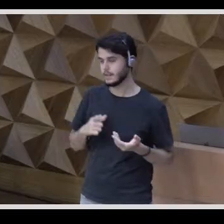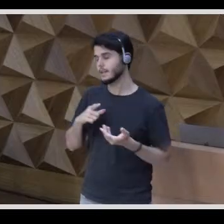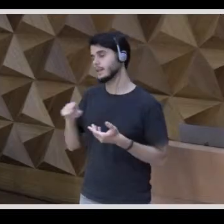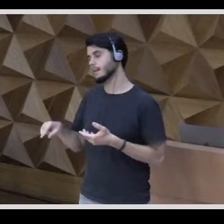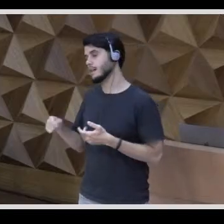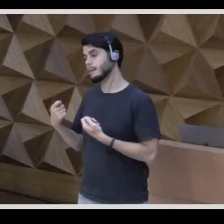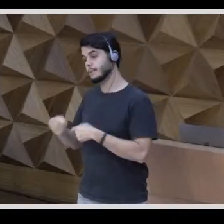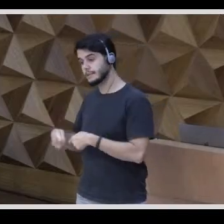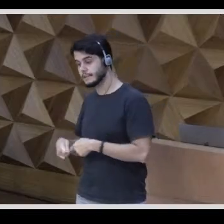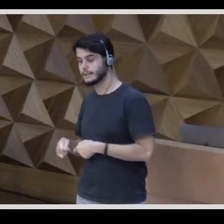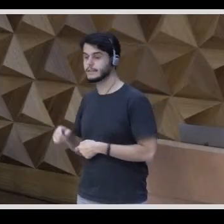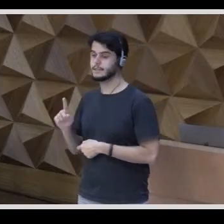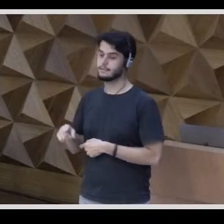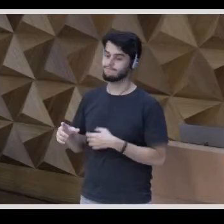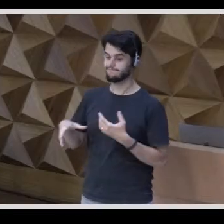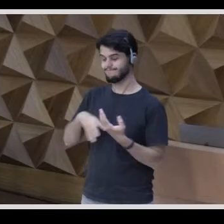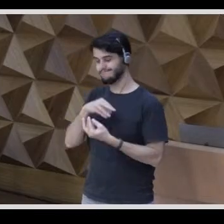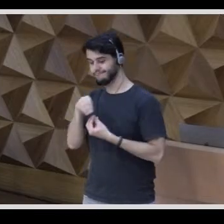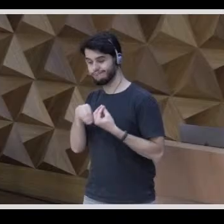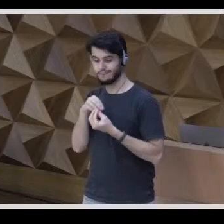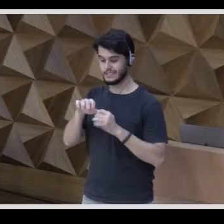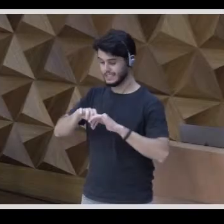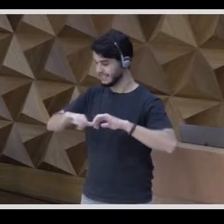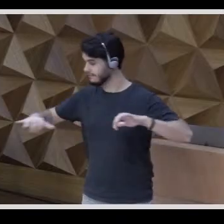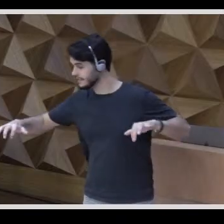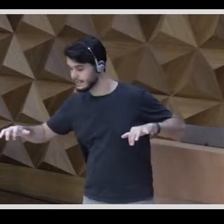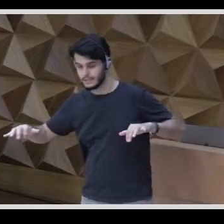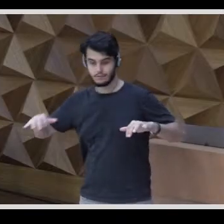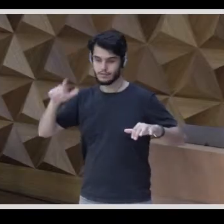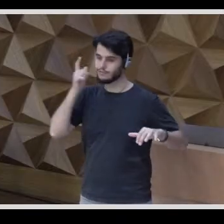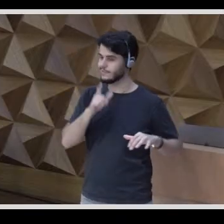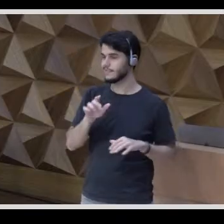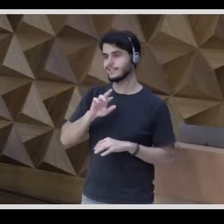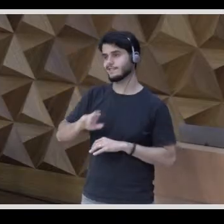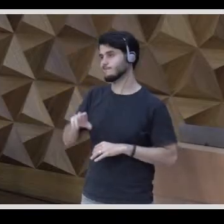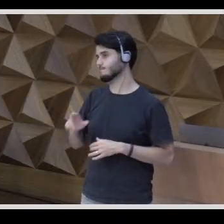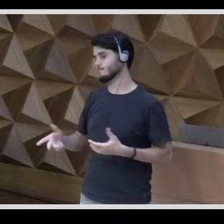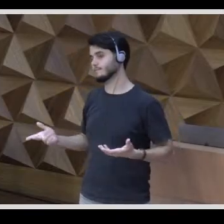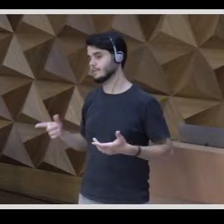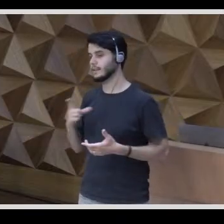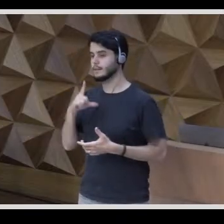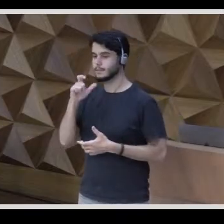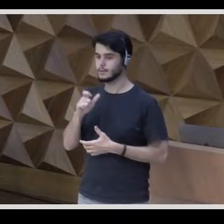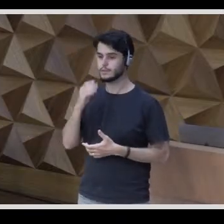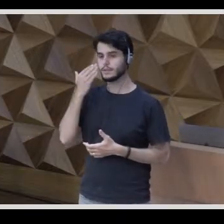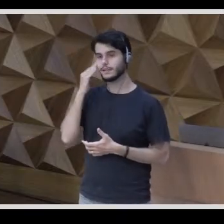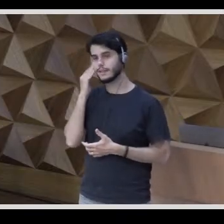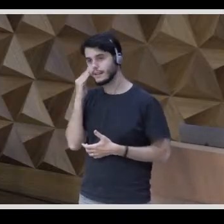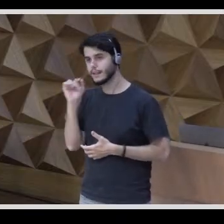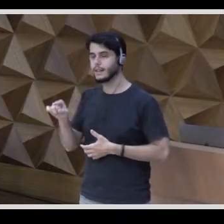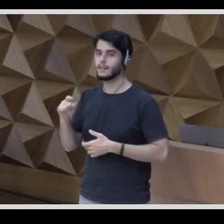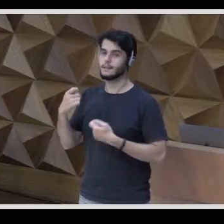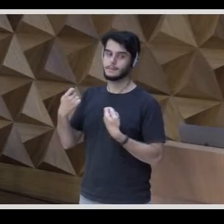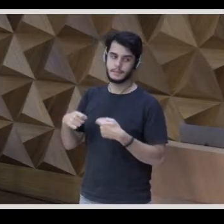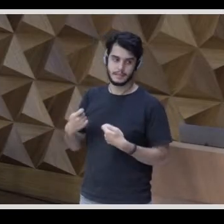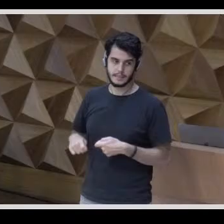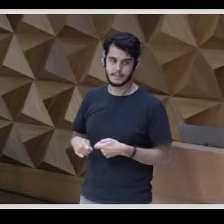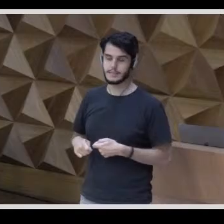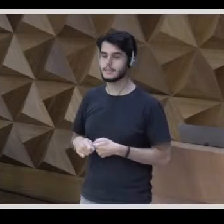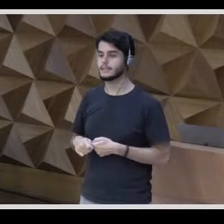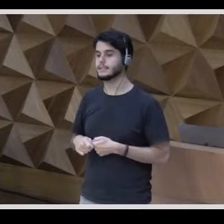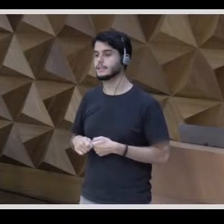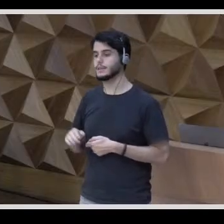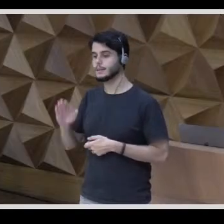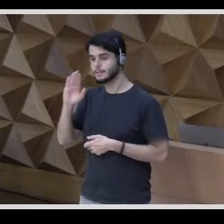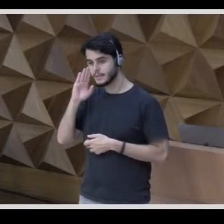firmly believe that a fundamental need is that they have their mobile phone and they have internet connectivity and that they can